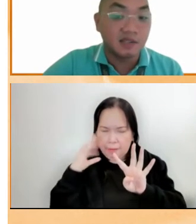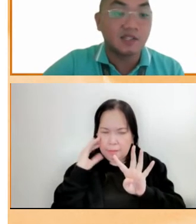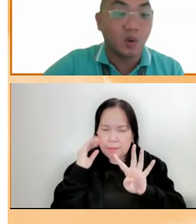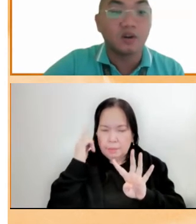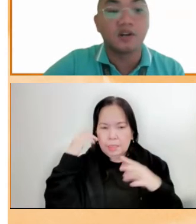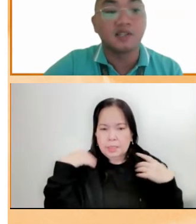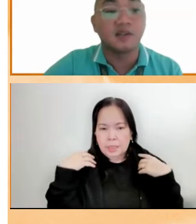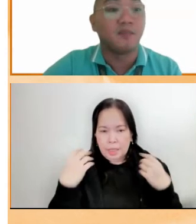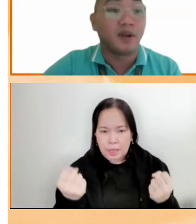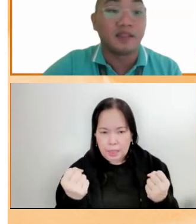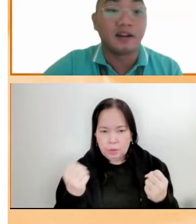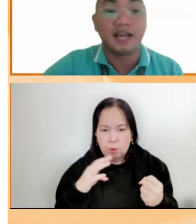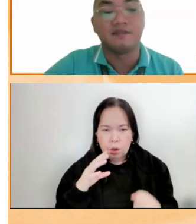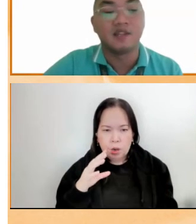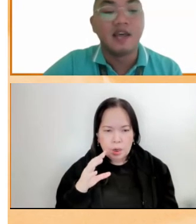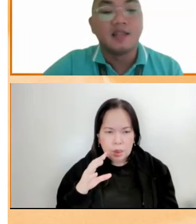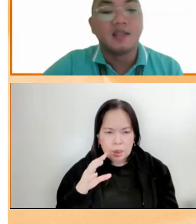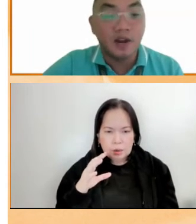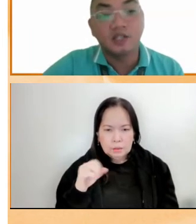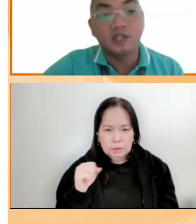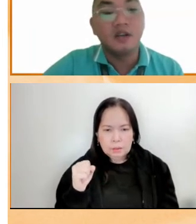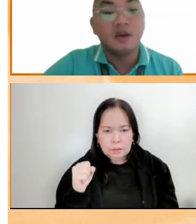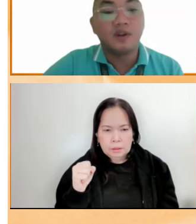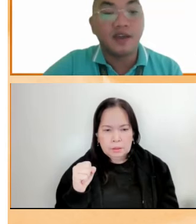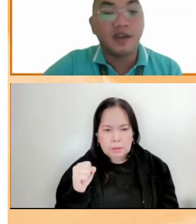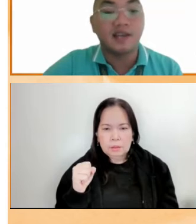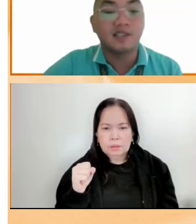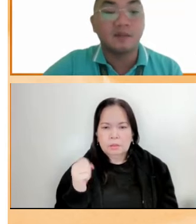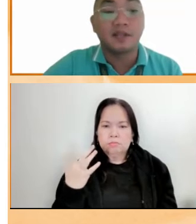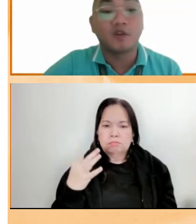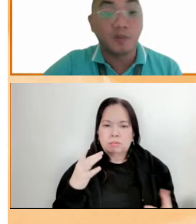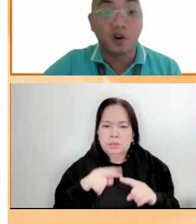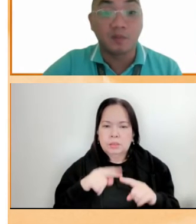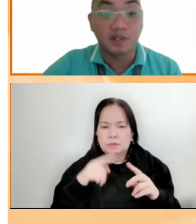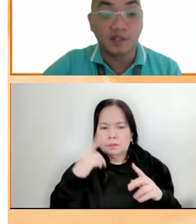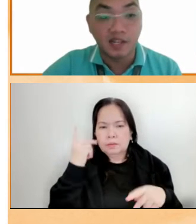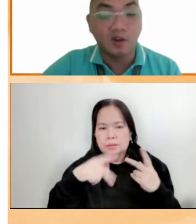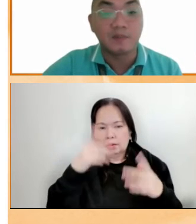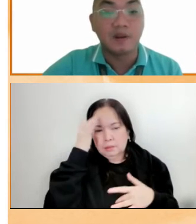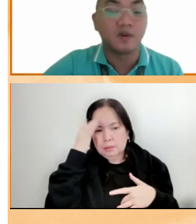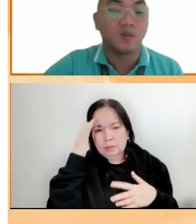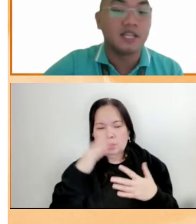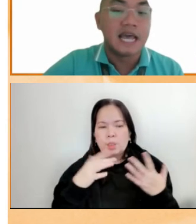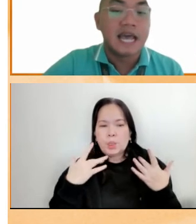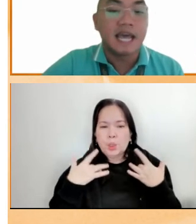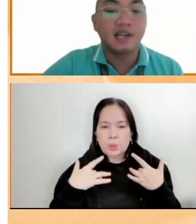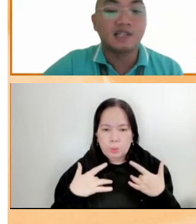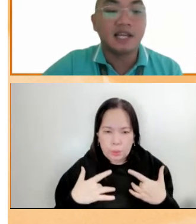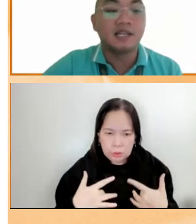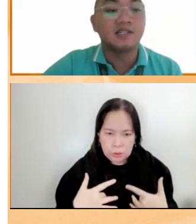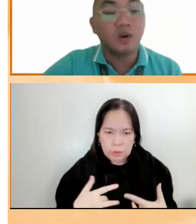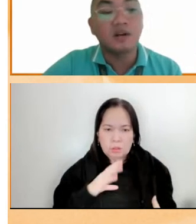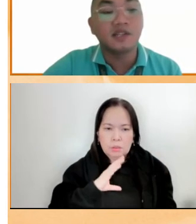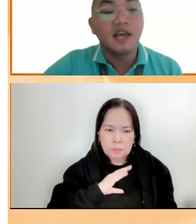MS disorders at some point in their lives. Depression would affect an estimated 4.4% of people in the world, and